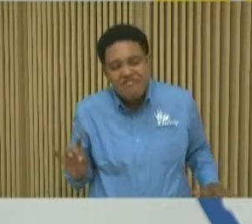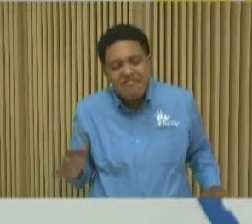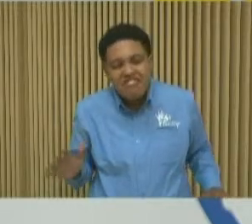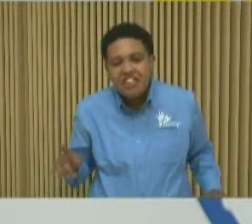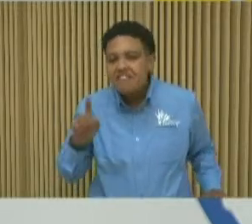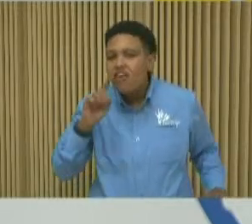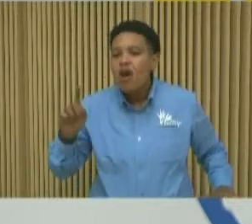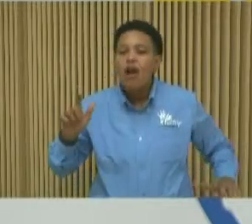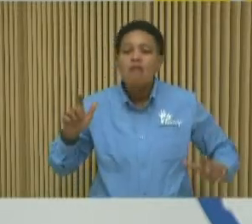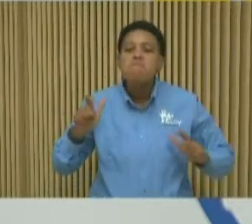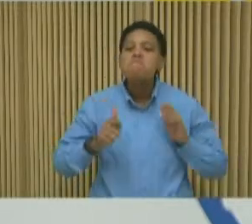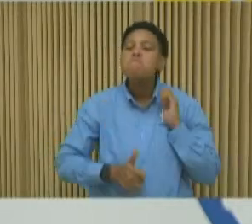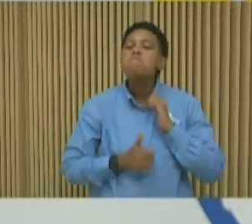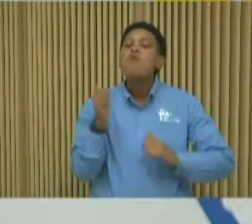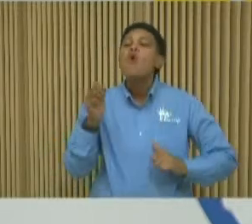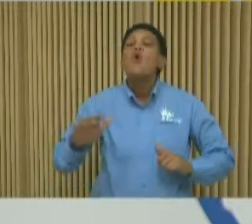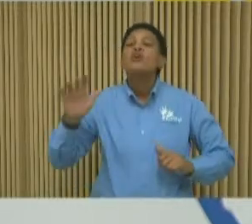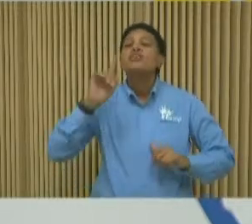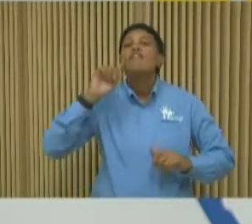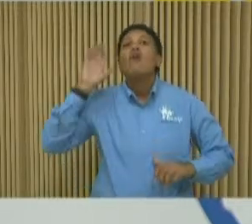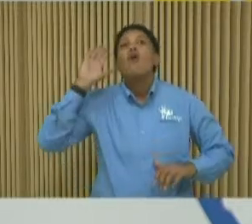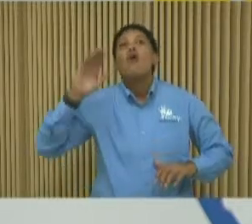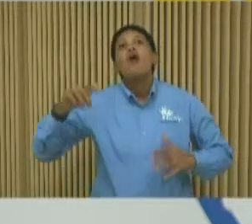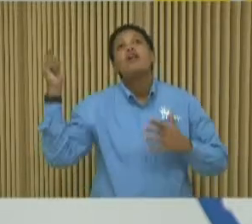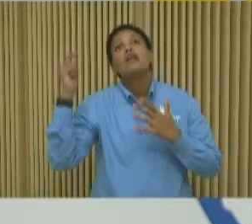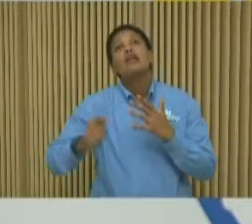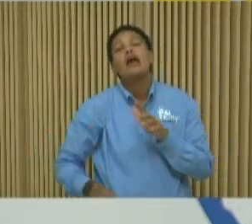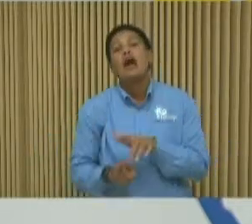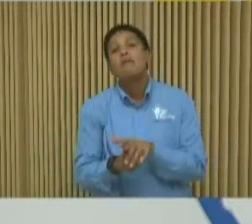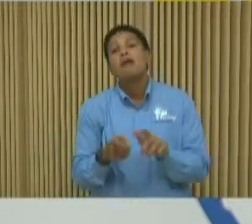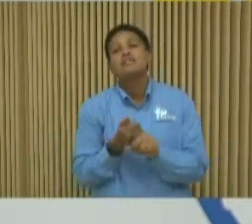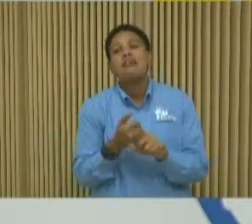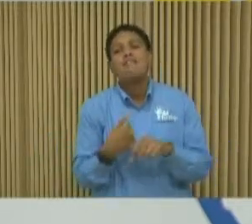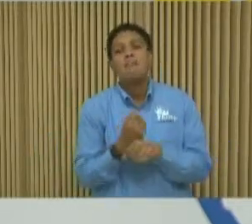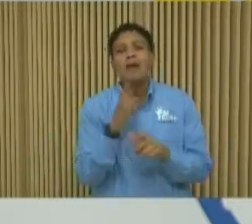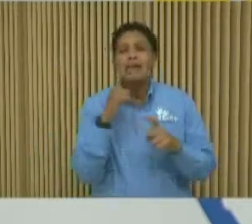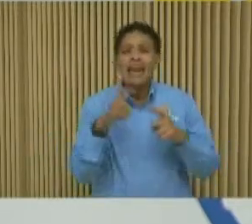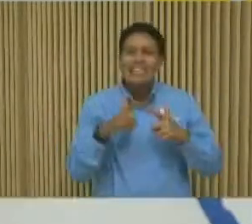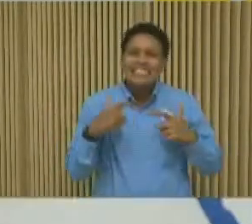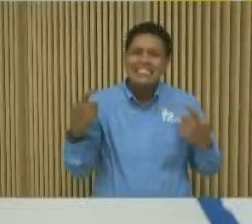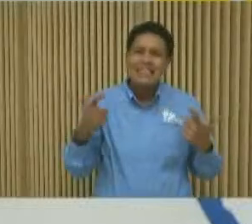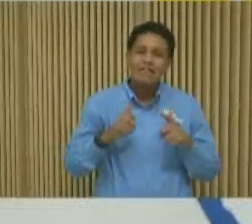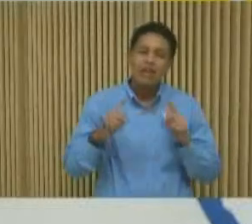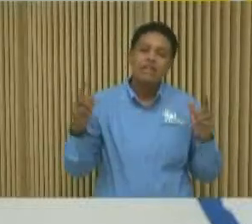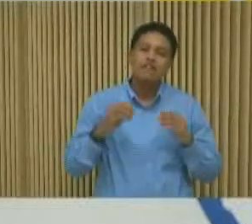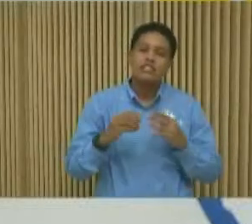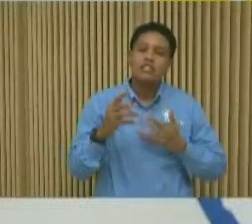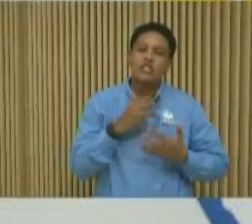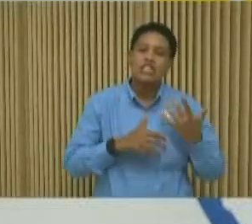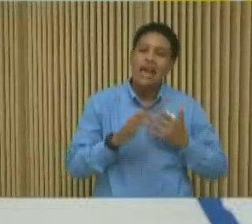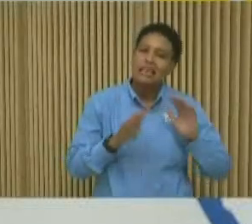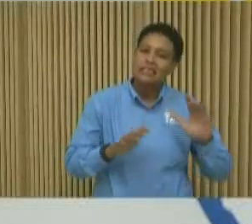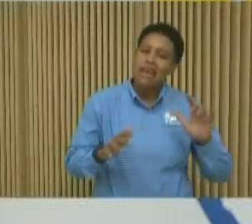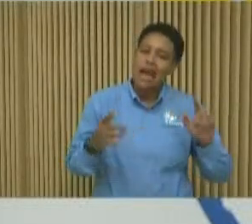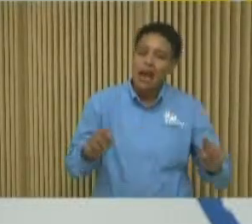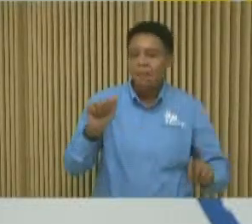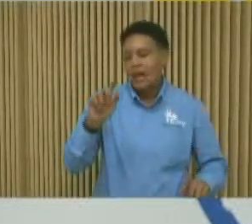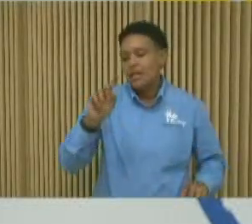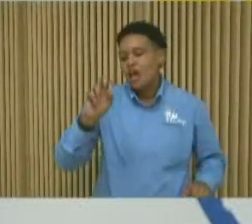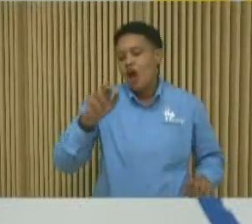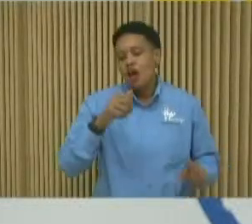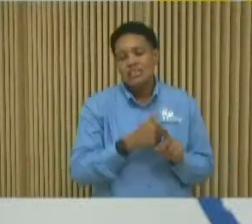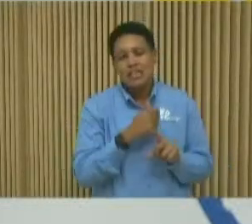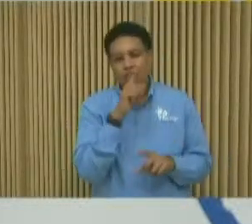a large majority of all the cases that has come through, it has made a significant difference in the society. ADR,